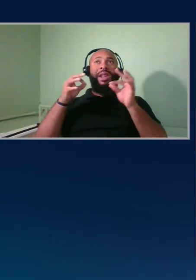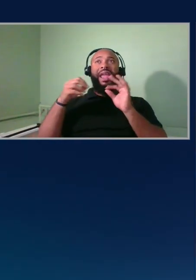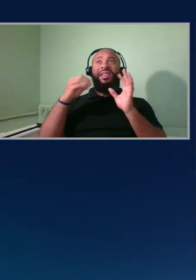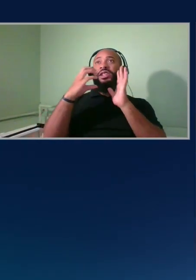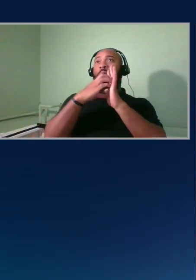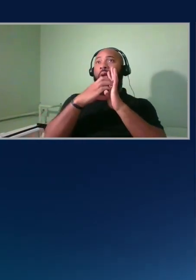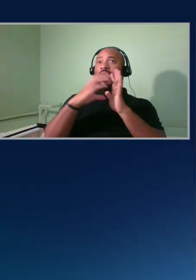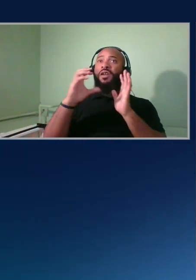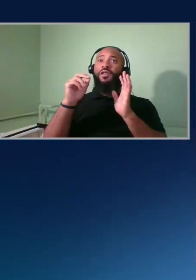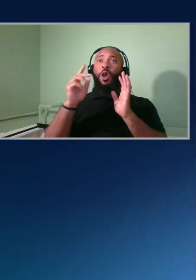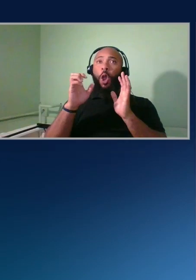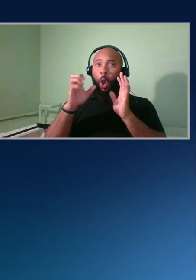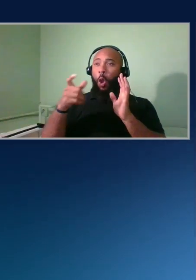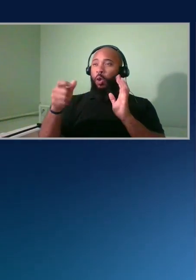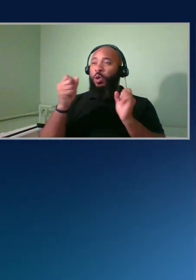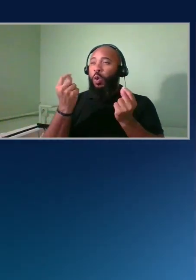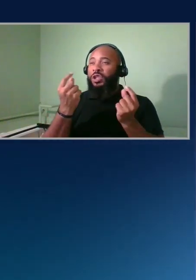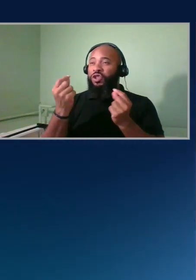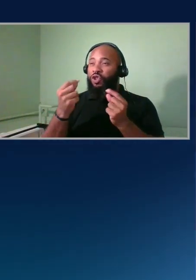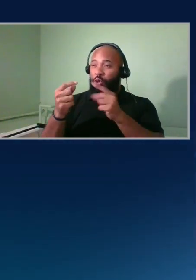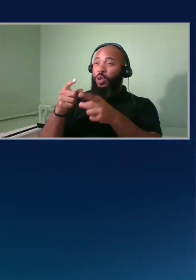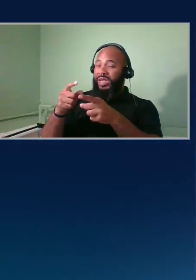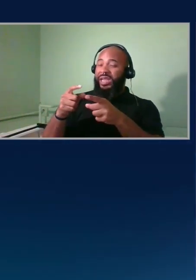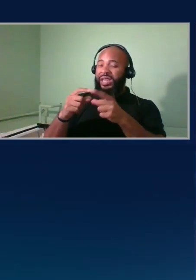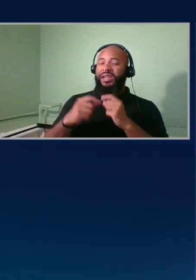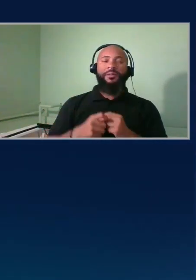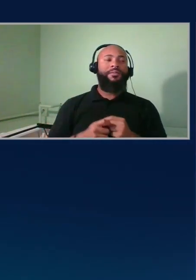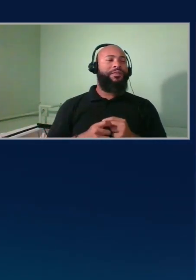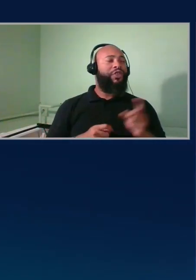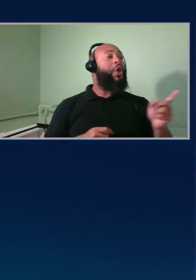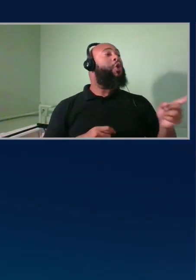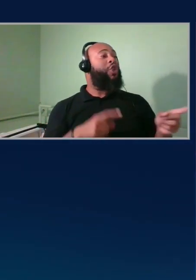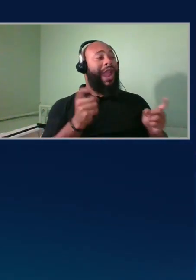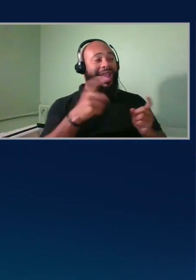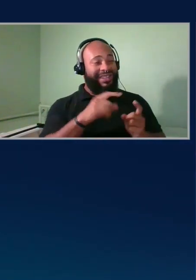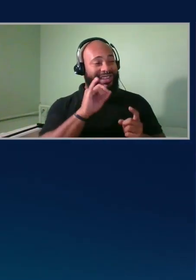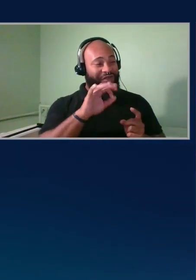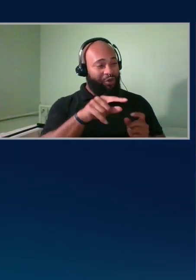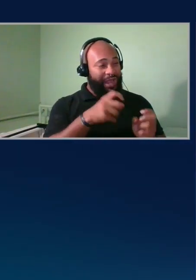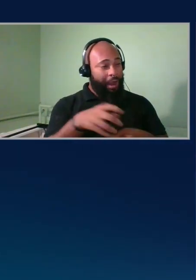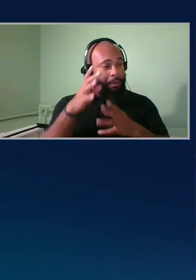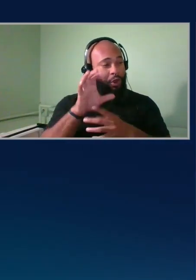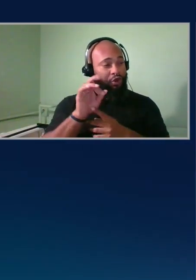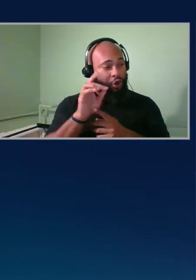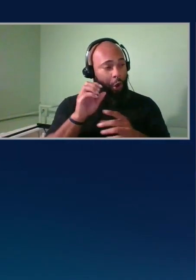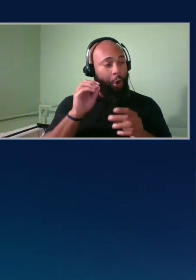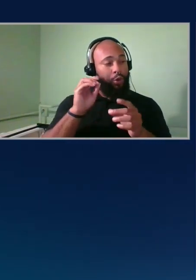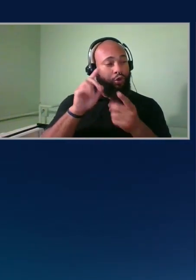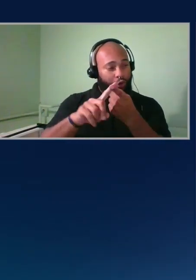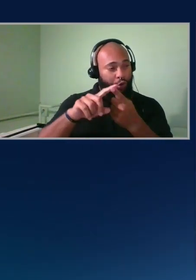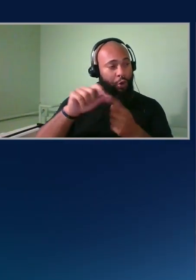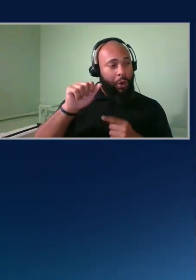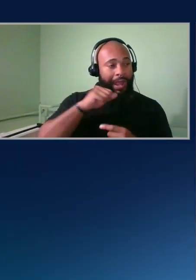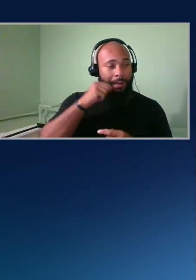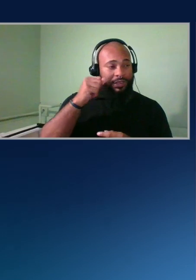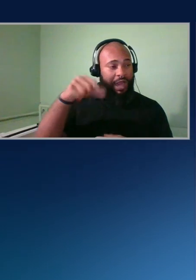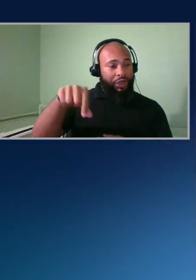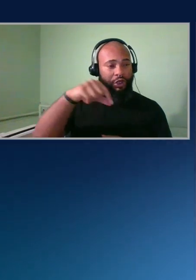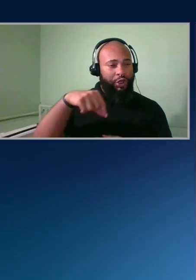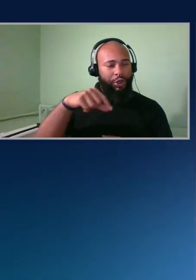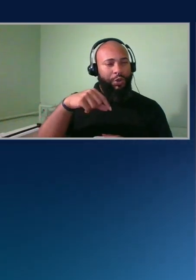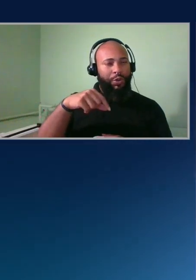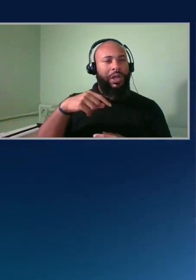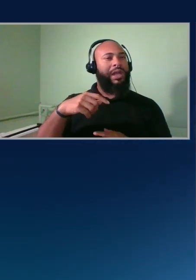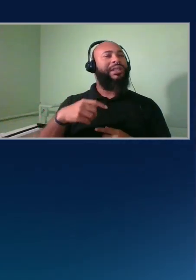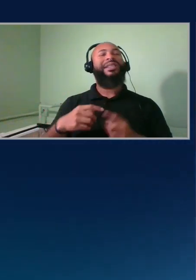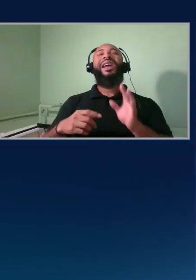common use case that you see? So you're asking, can you put your code into Amazon Q? No, it's not. It's just like necessarily like